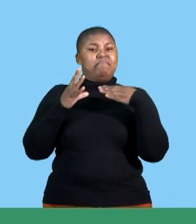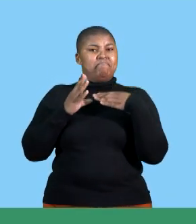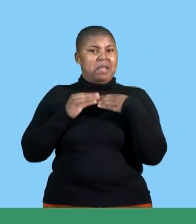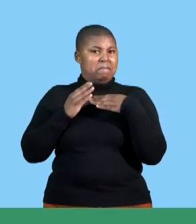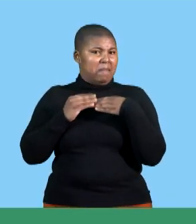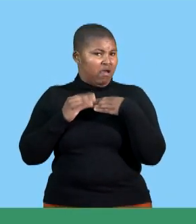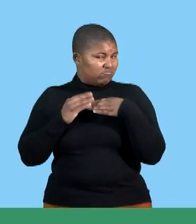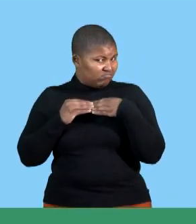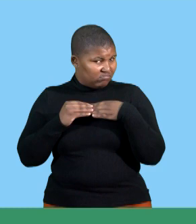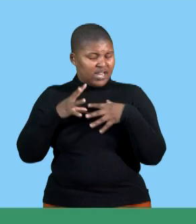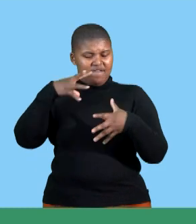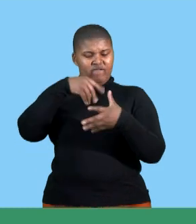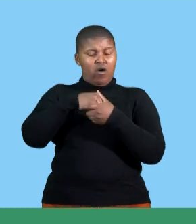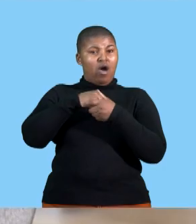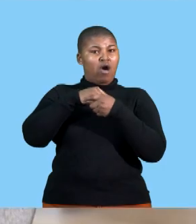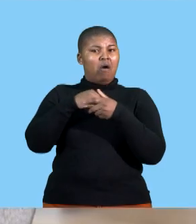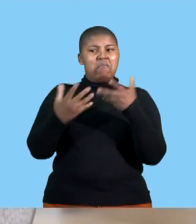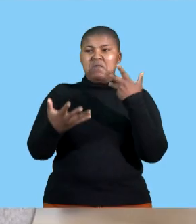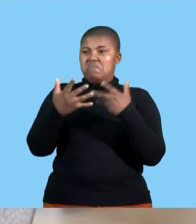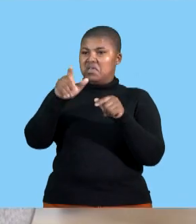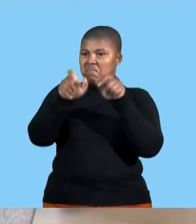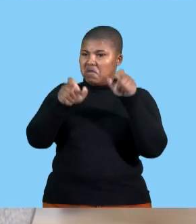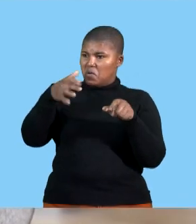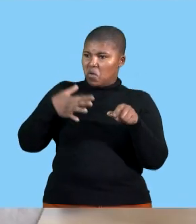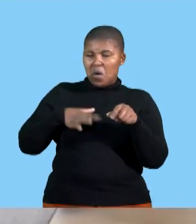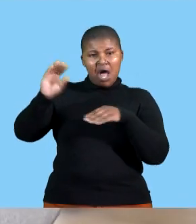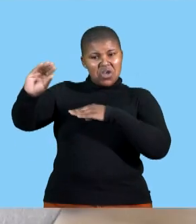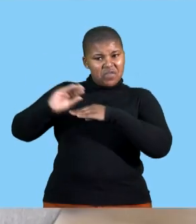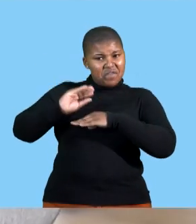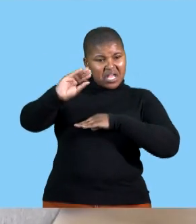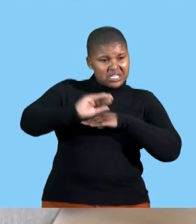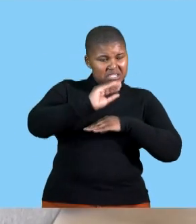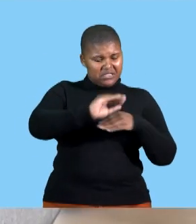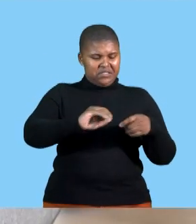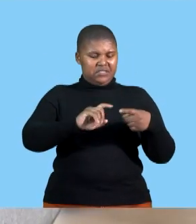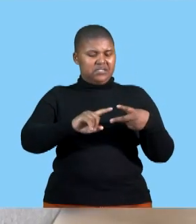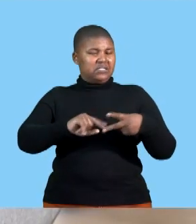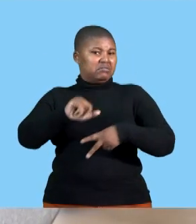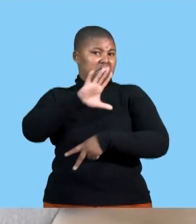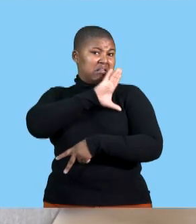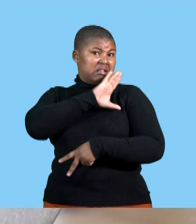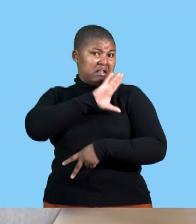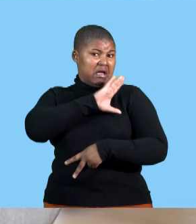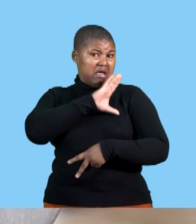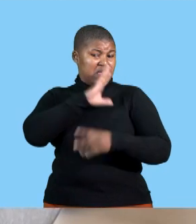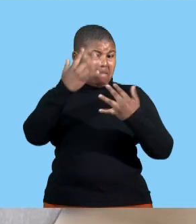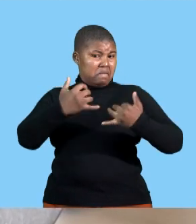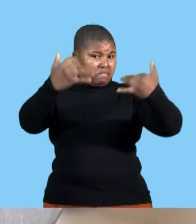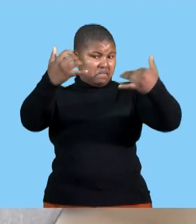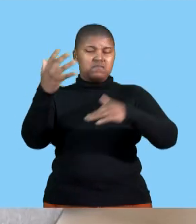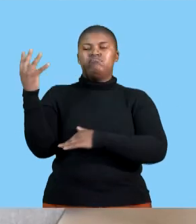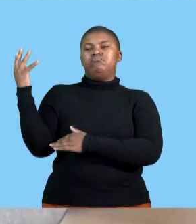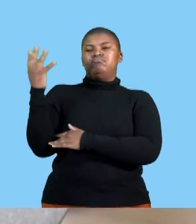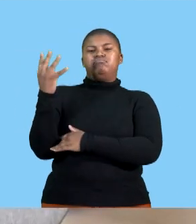of stakeholders? In this context, we're talking your investors, we're talking potential clients maybe. So those